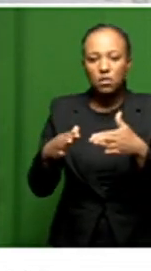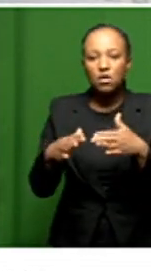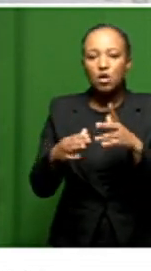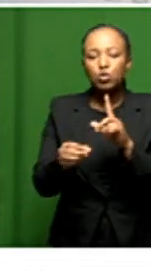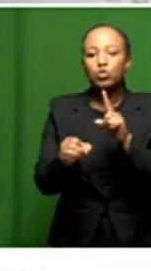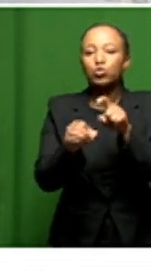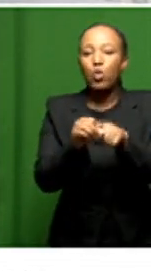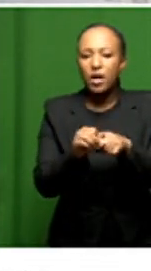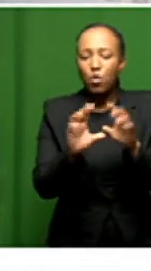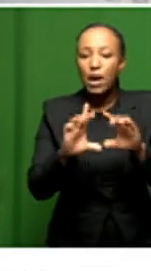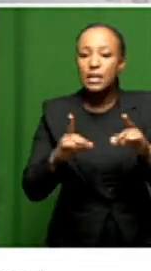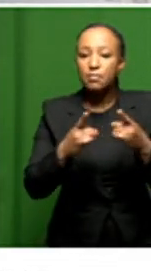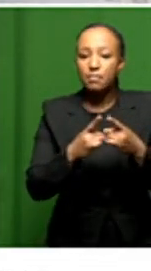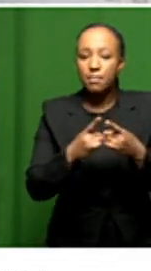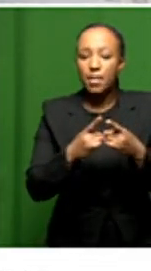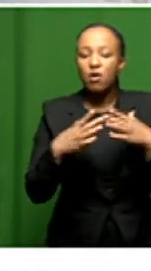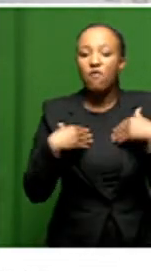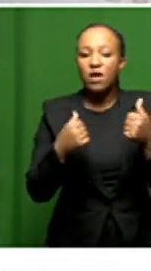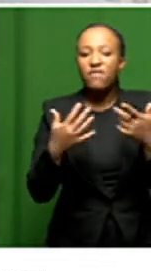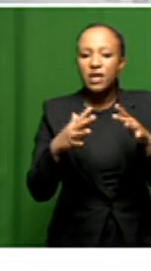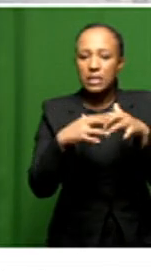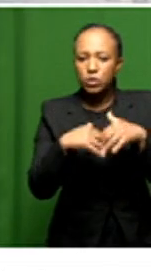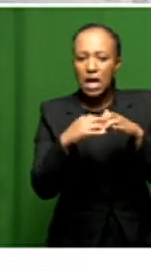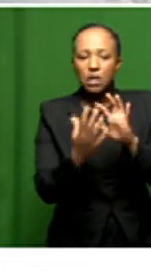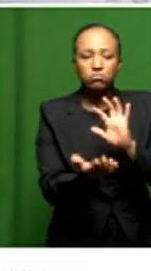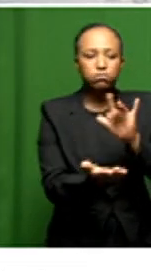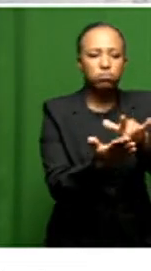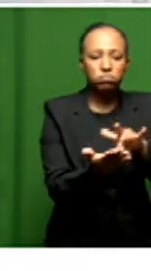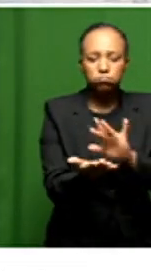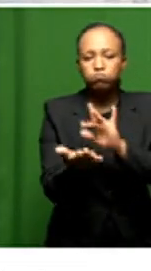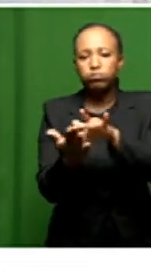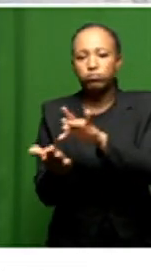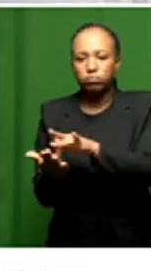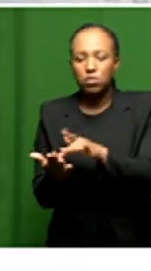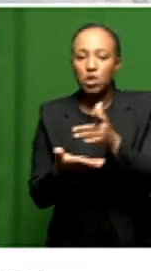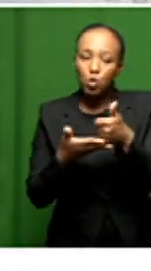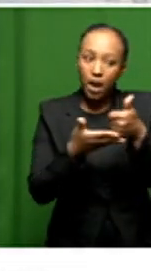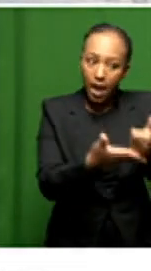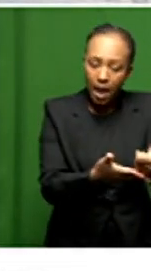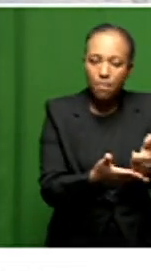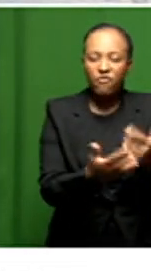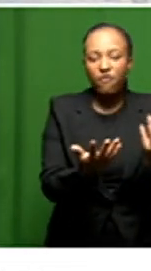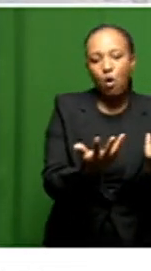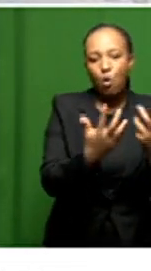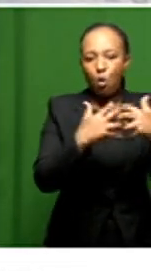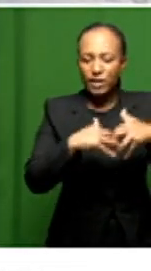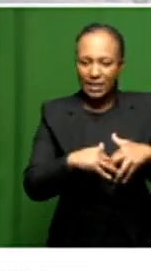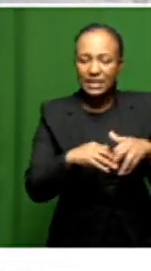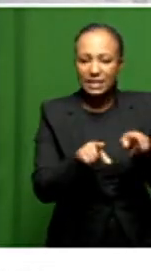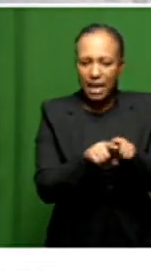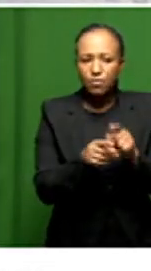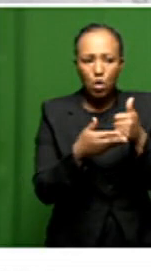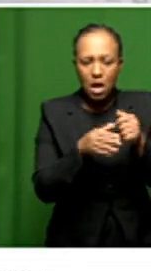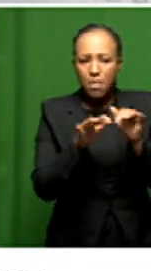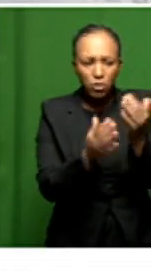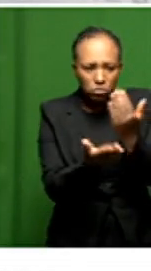that the Department of Health have set up right across all the districts right across the country to help in coordinating and mobilizing